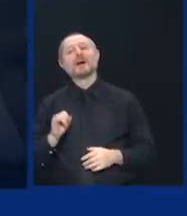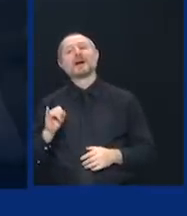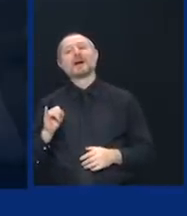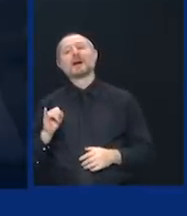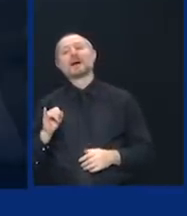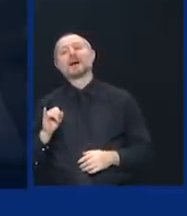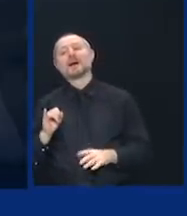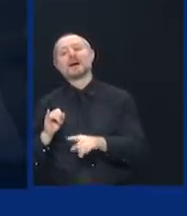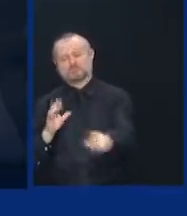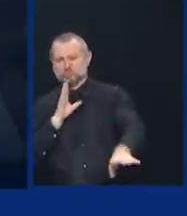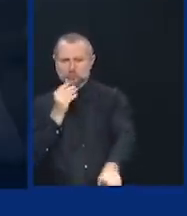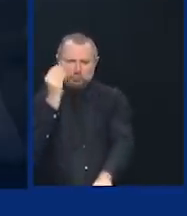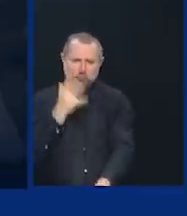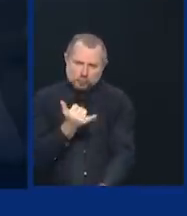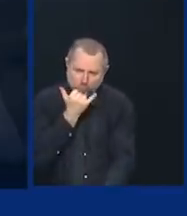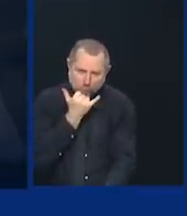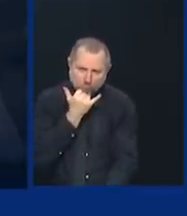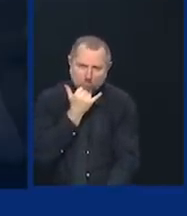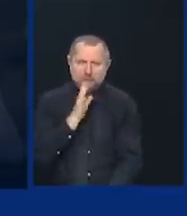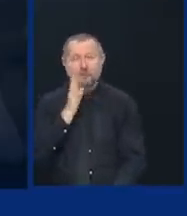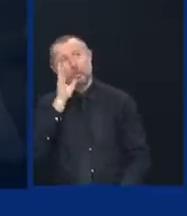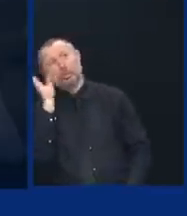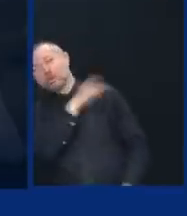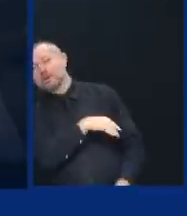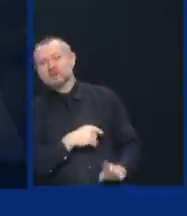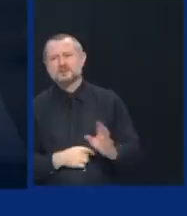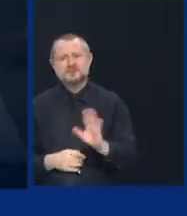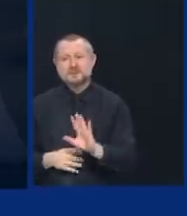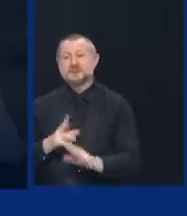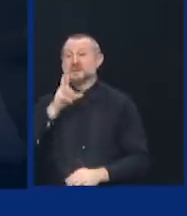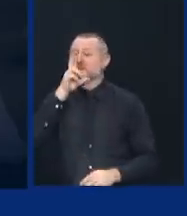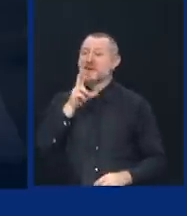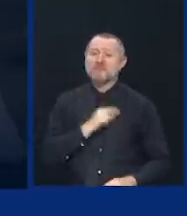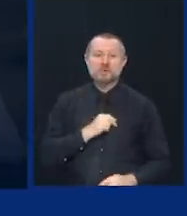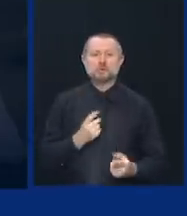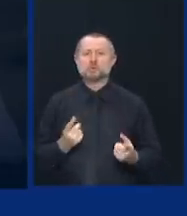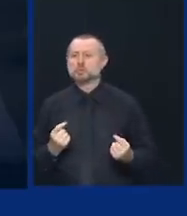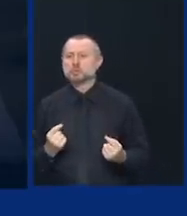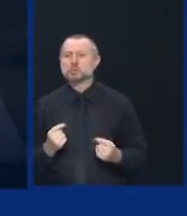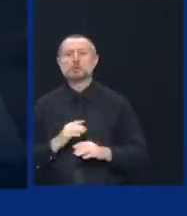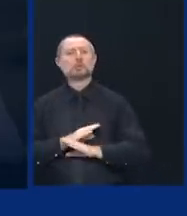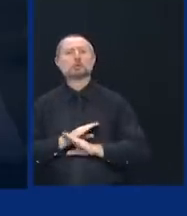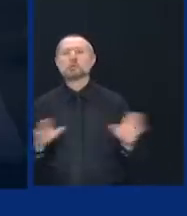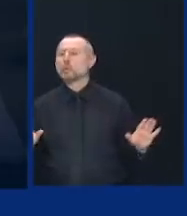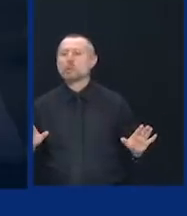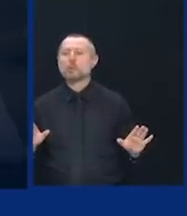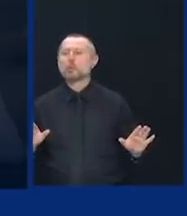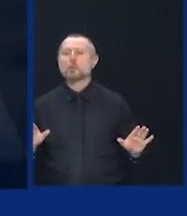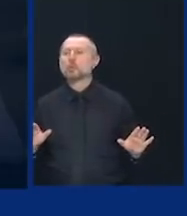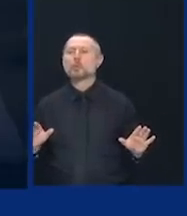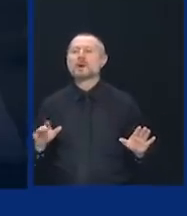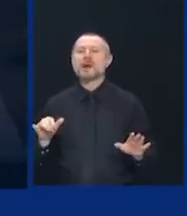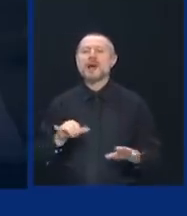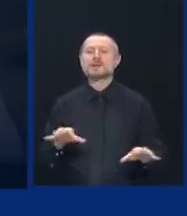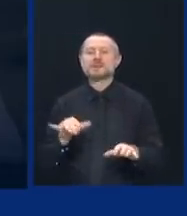wrong. My advice on Thanksgiving, don't be a turkey.